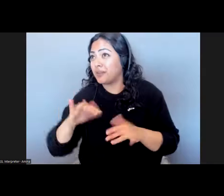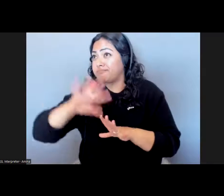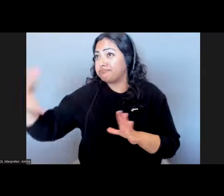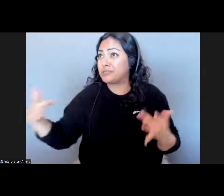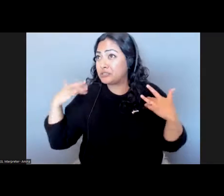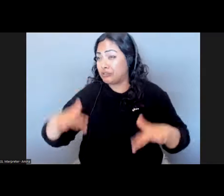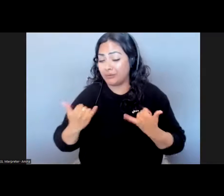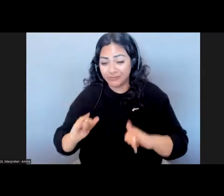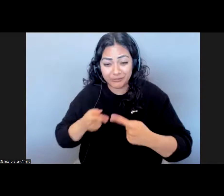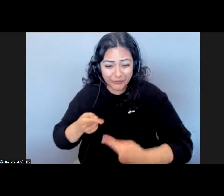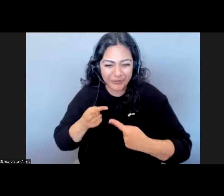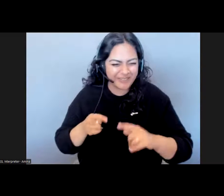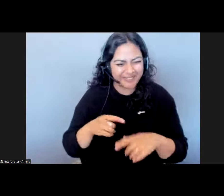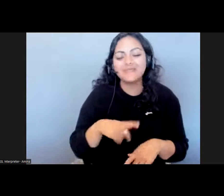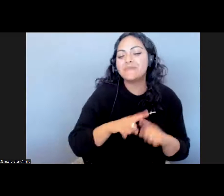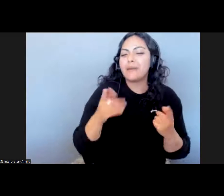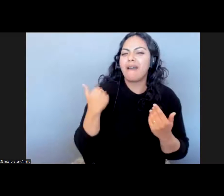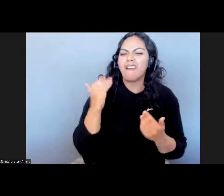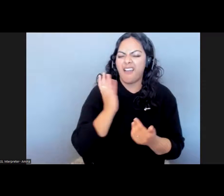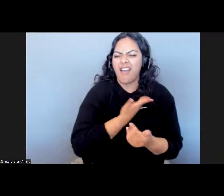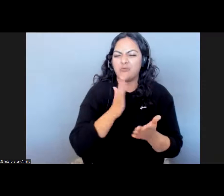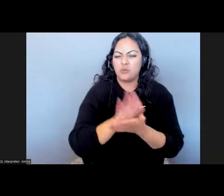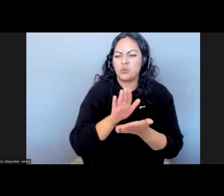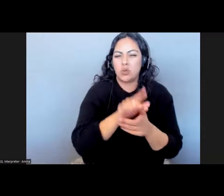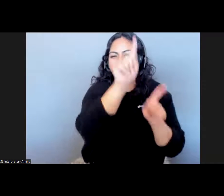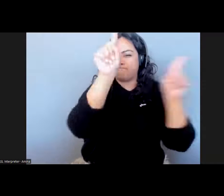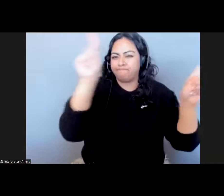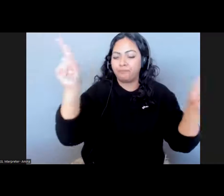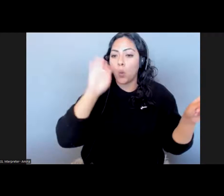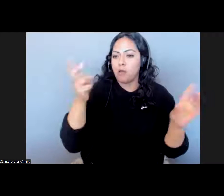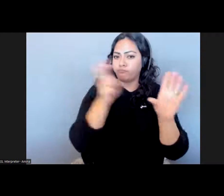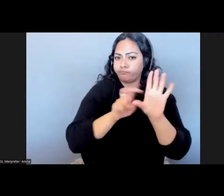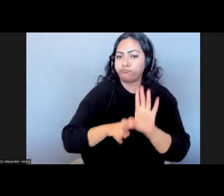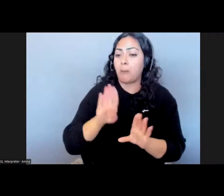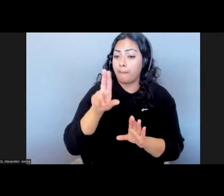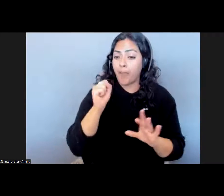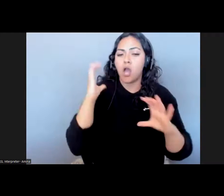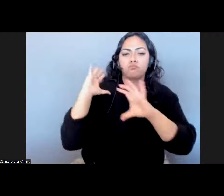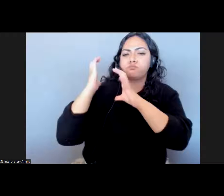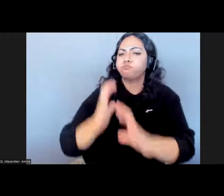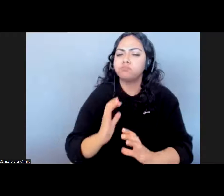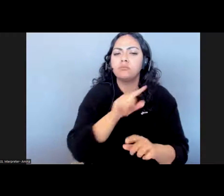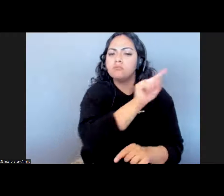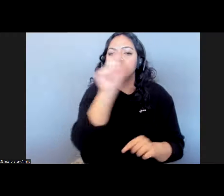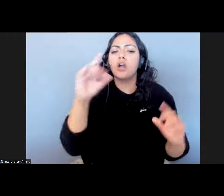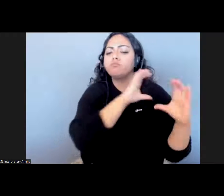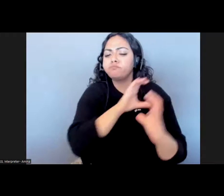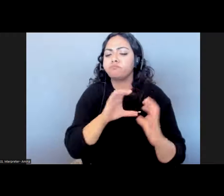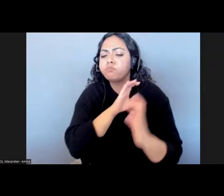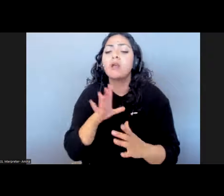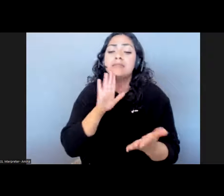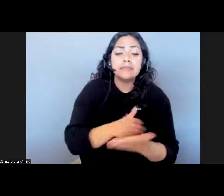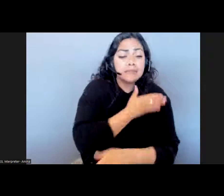up here. They'll be boarding buses, and they'll be singing and making sunshine bags